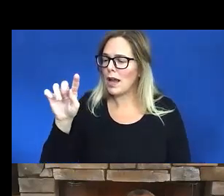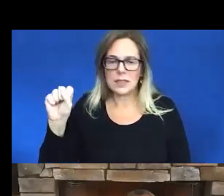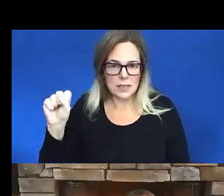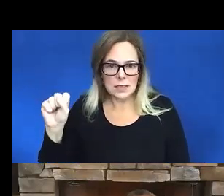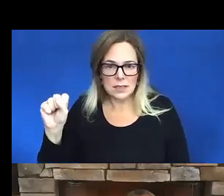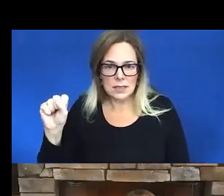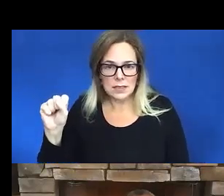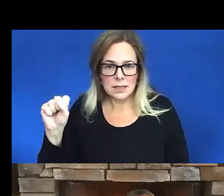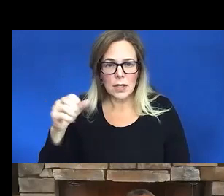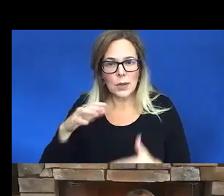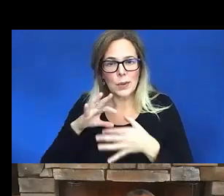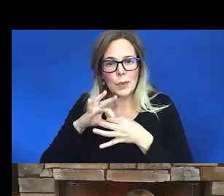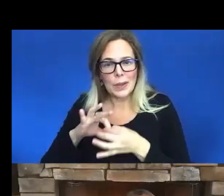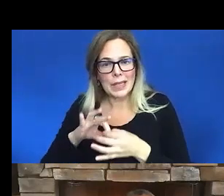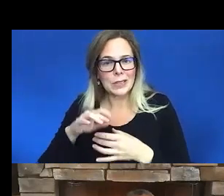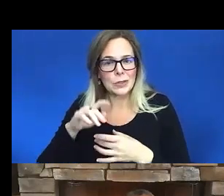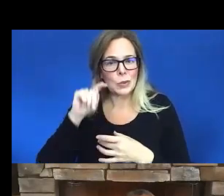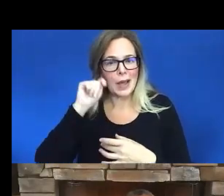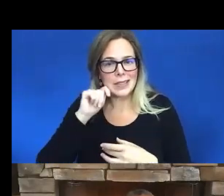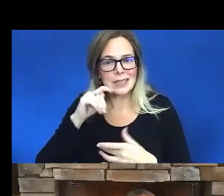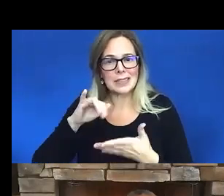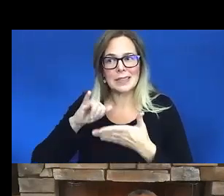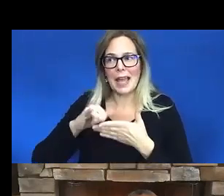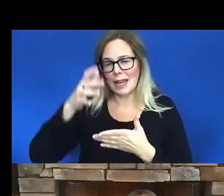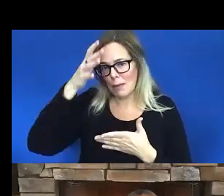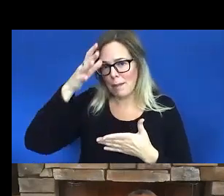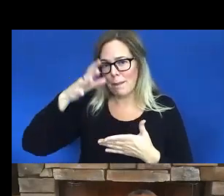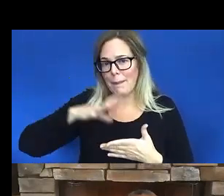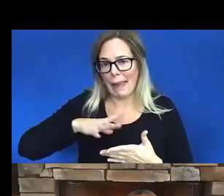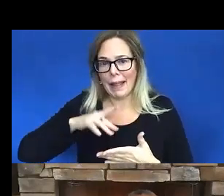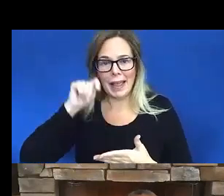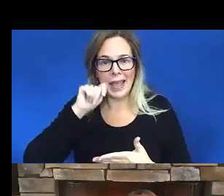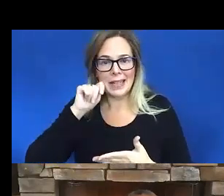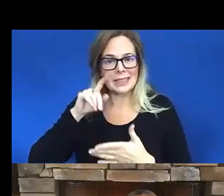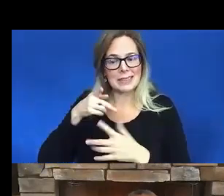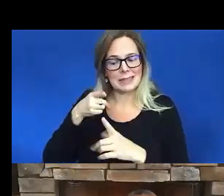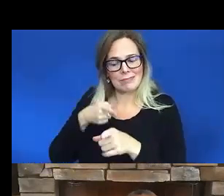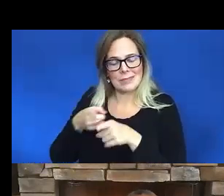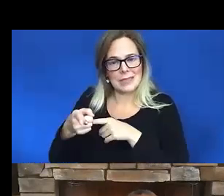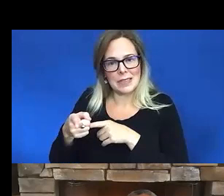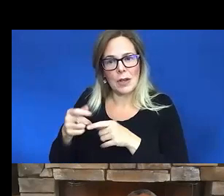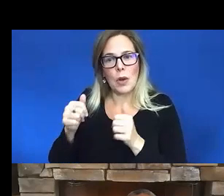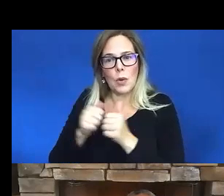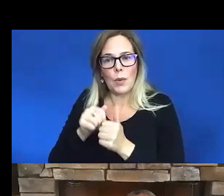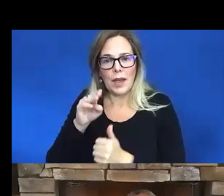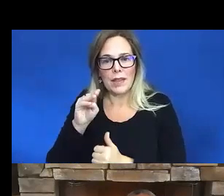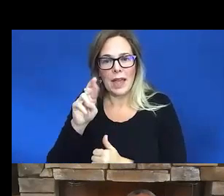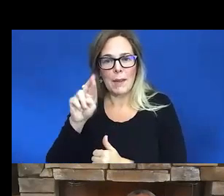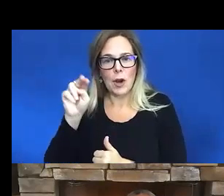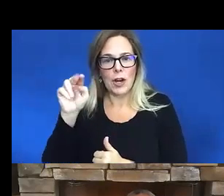myocarditis, which is that male adolescents in particular with the mRNA vaccines, sort of that 12 to